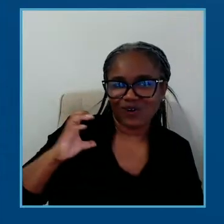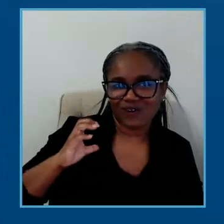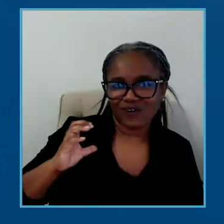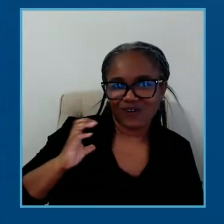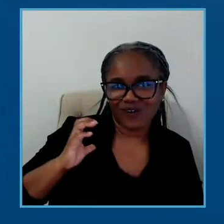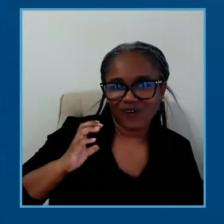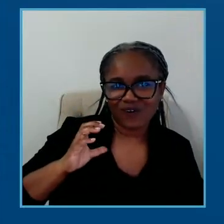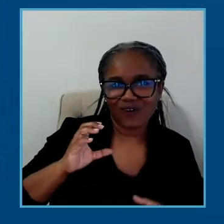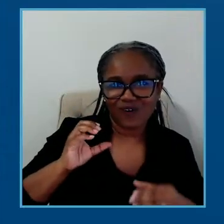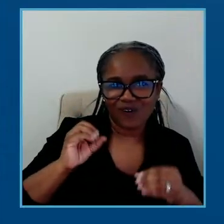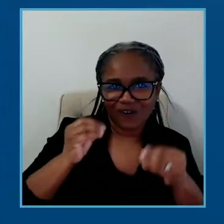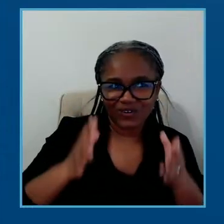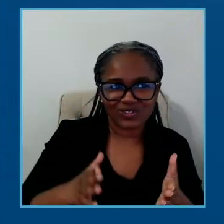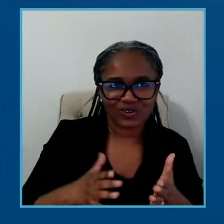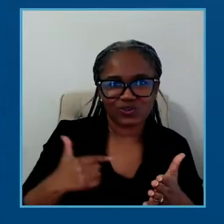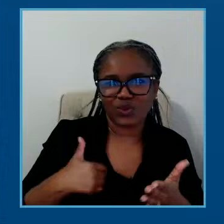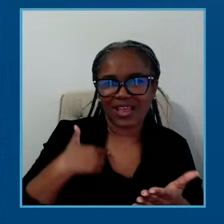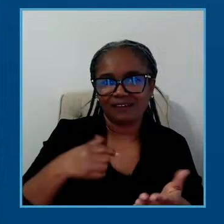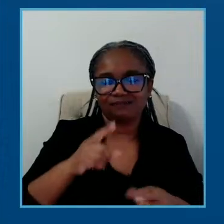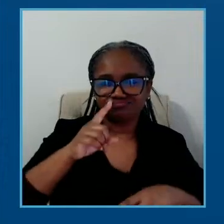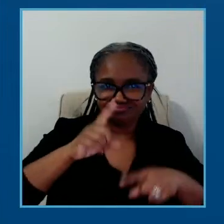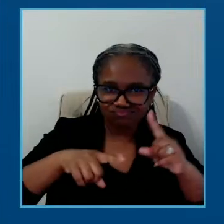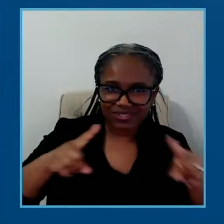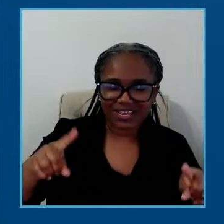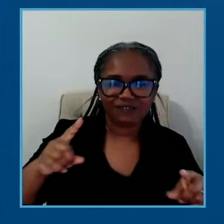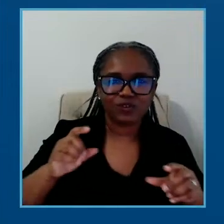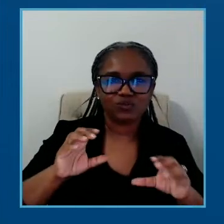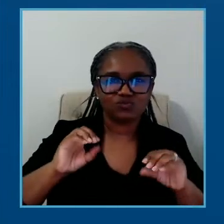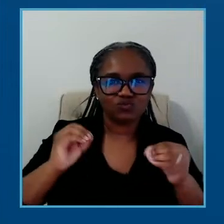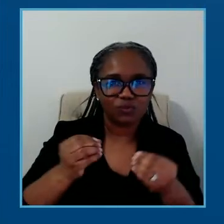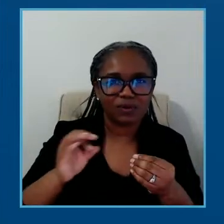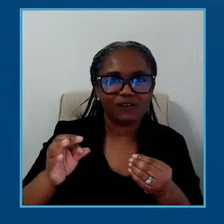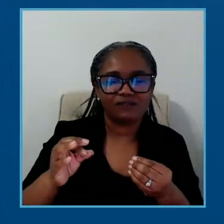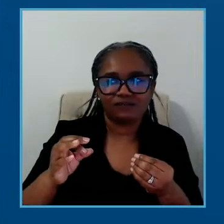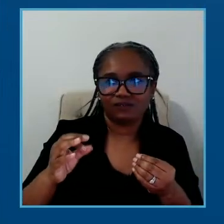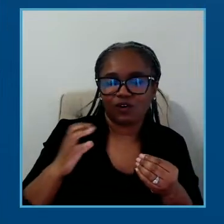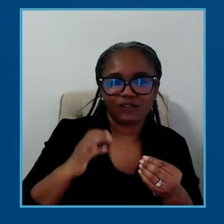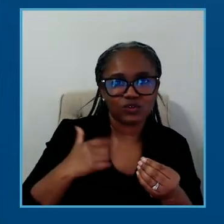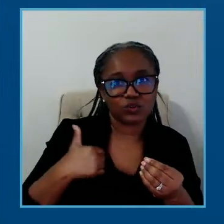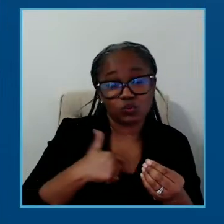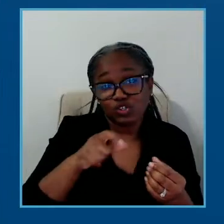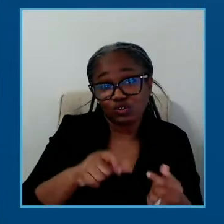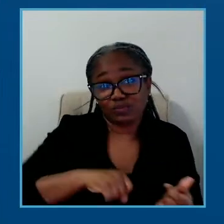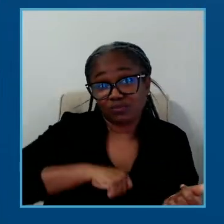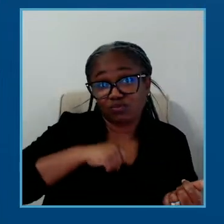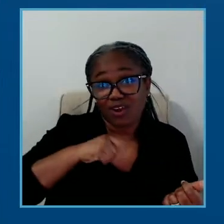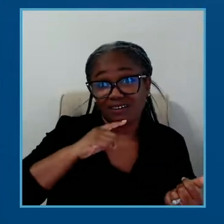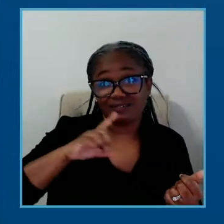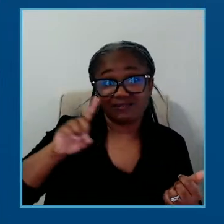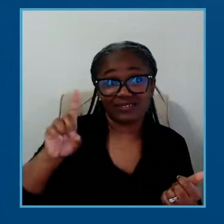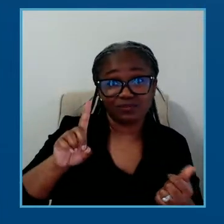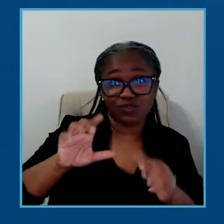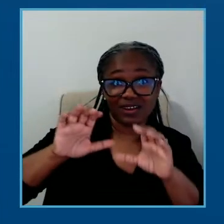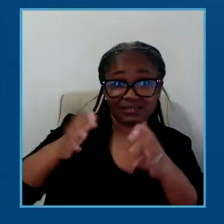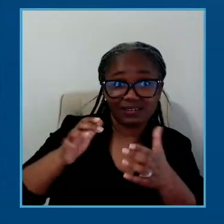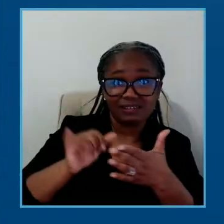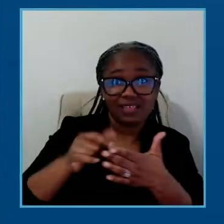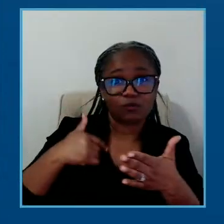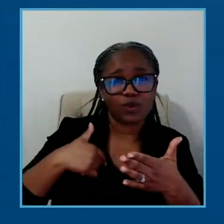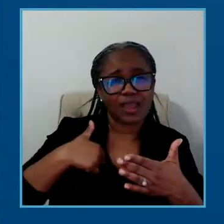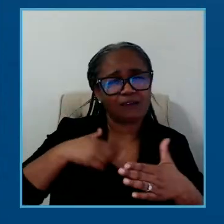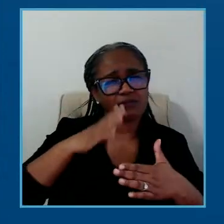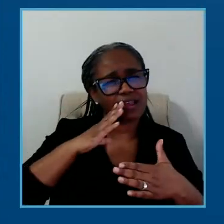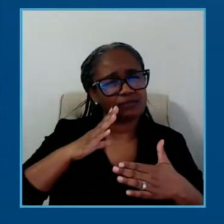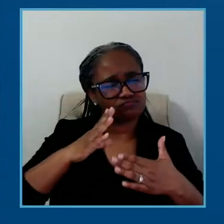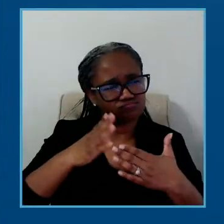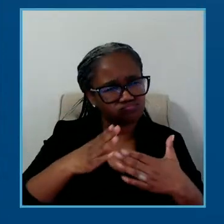of color, and we should be proud as Democrats that our officers represent such a broad range of genders, sexual orientations, races,